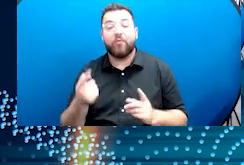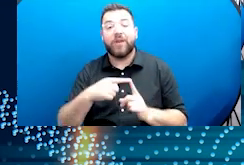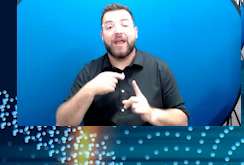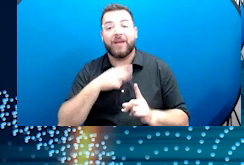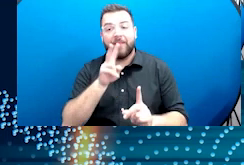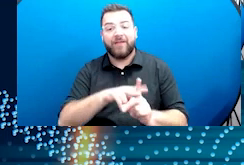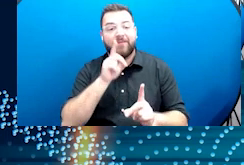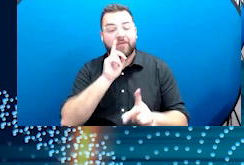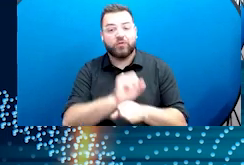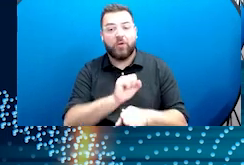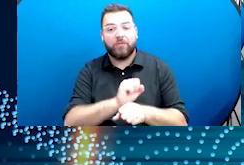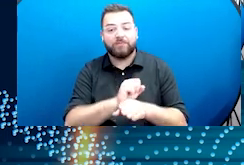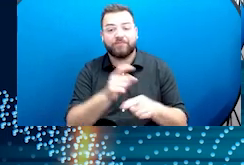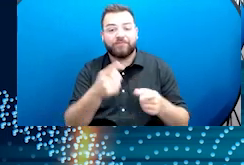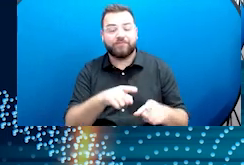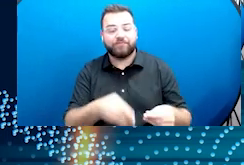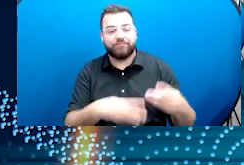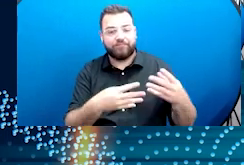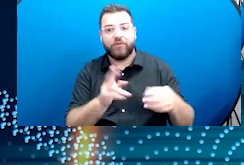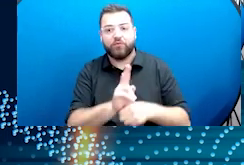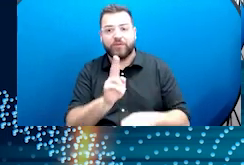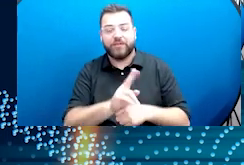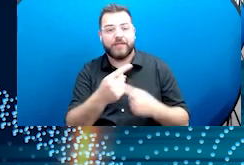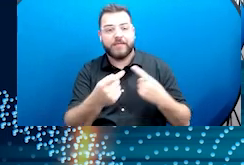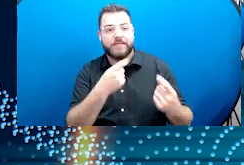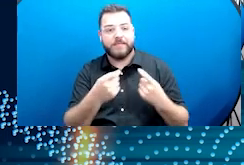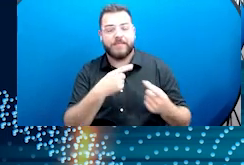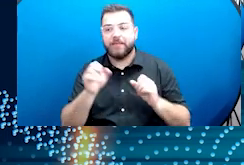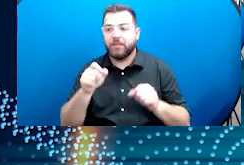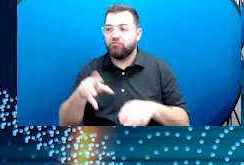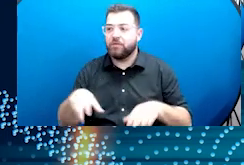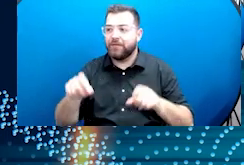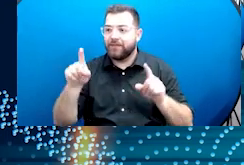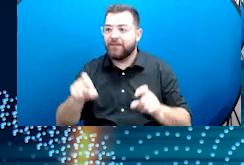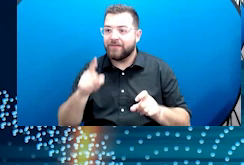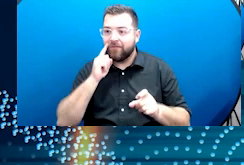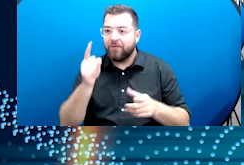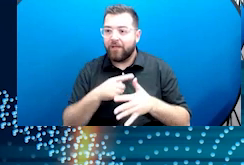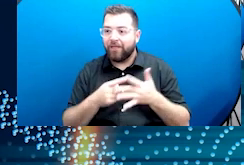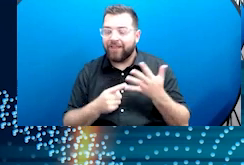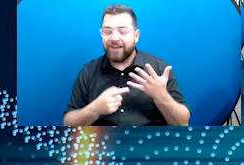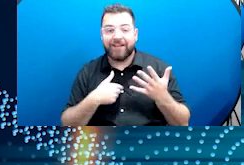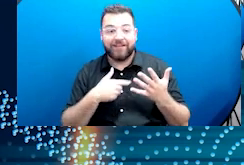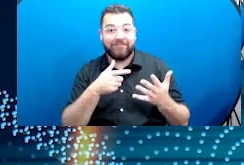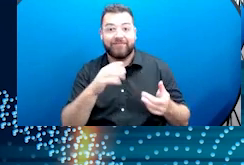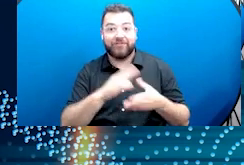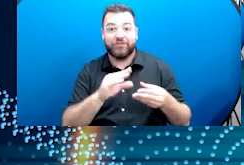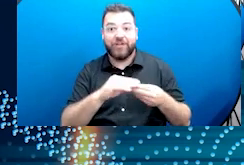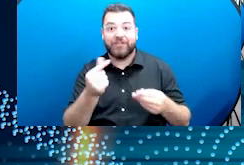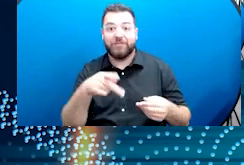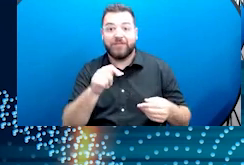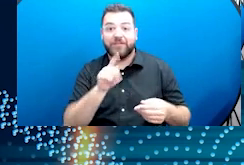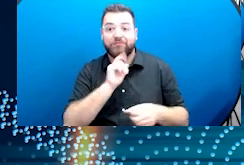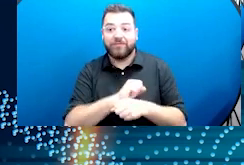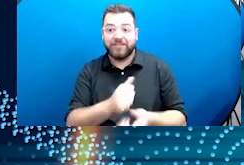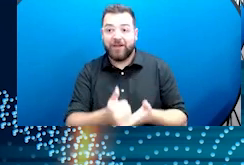and it started, asking me all these, they're like, can you take this test of, SEO, this, that, and this thing completely helped me out. So it